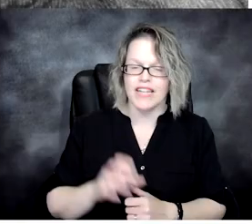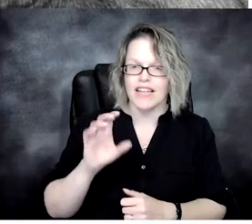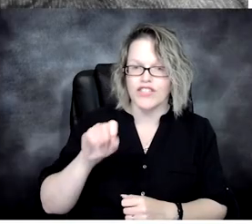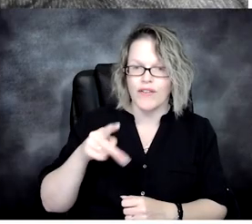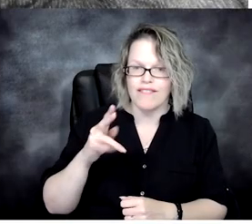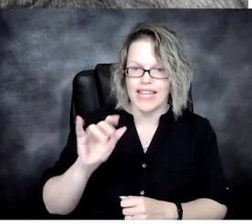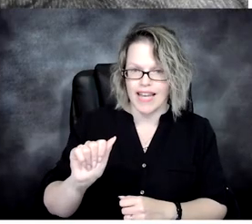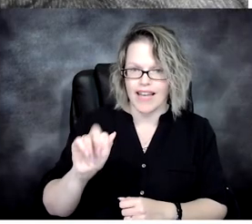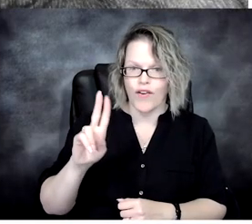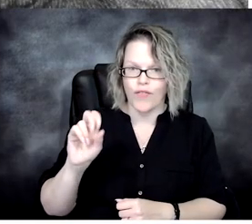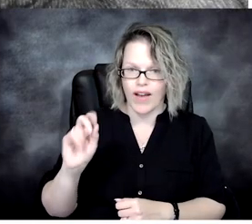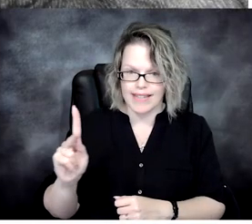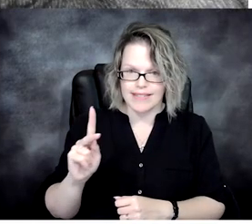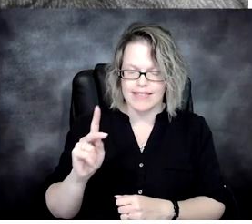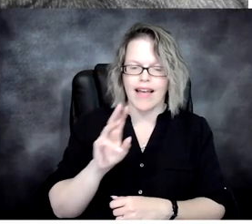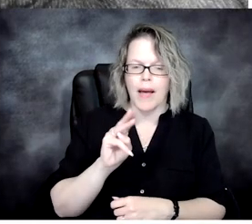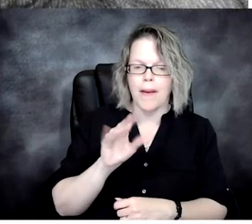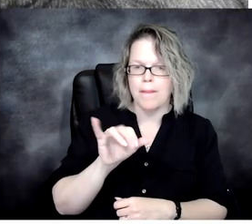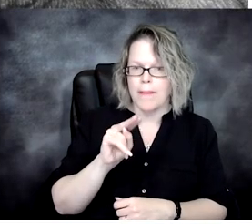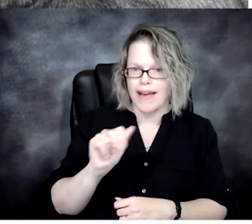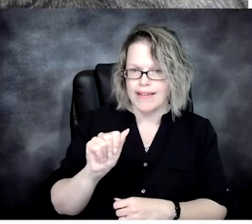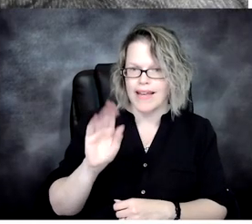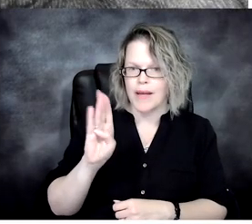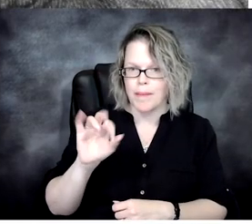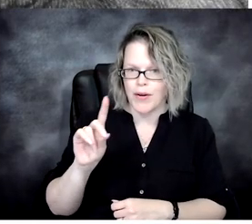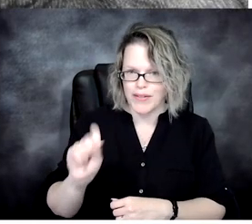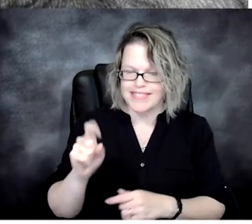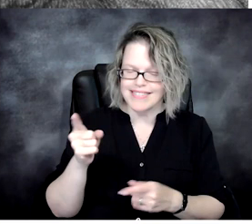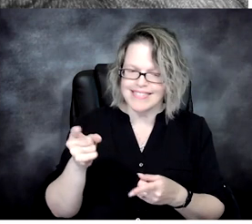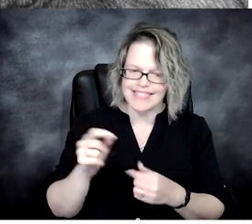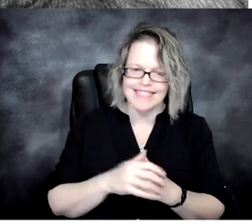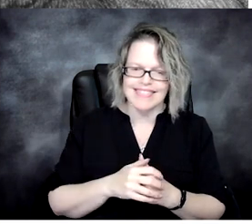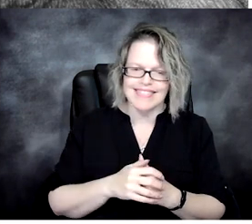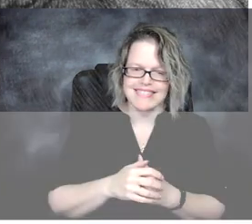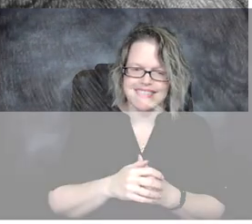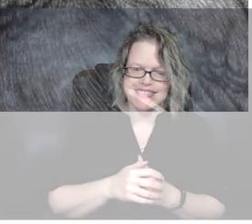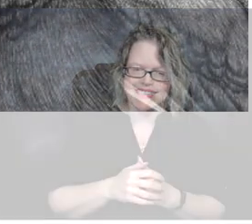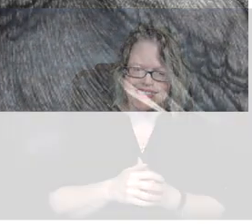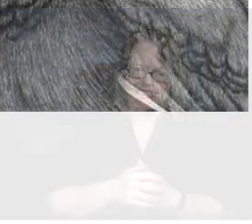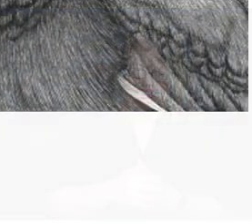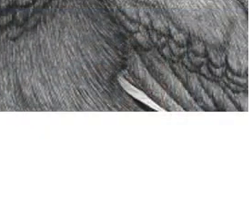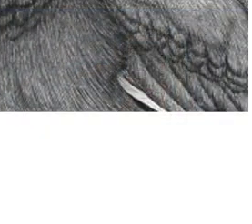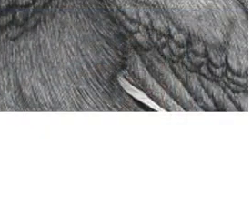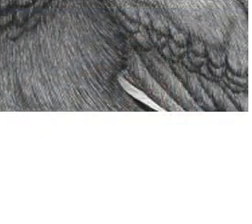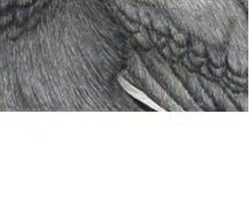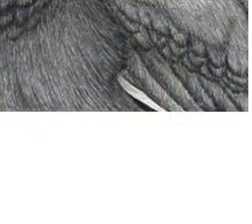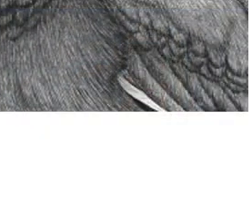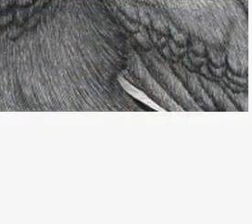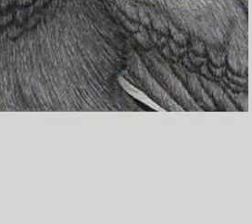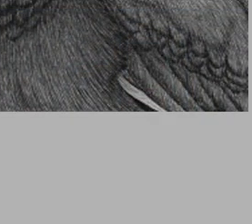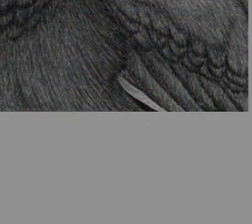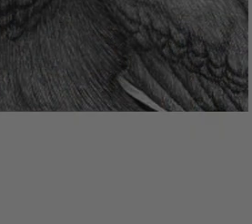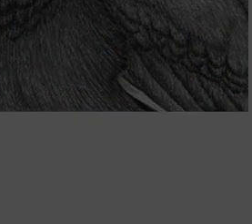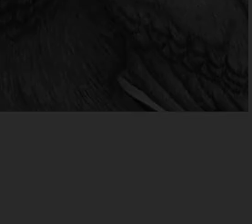Sophia Rusk, Mina Birds, Pen and Ink, Innovation High School, Pride Schools. Teacher Rebecca Silva